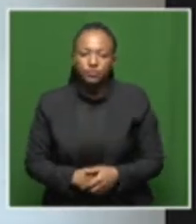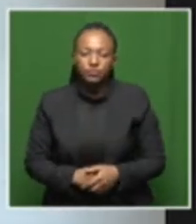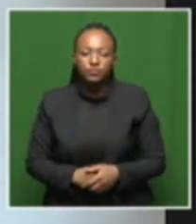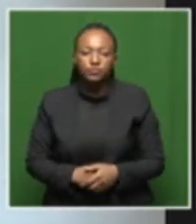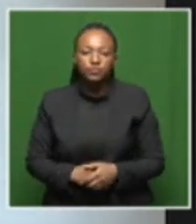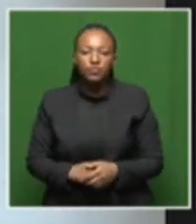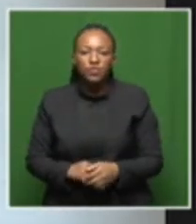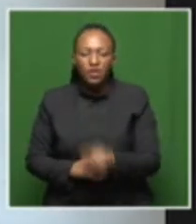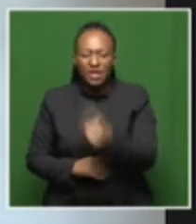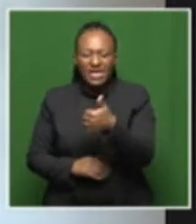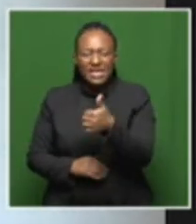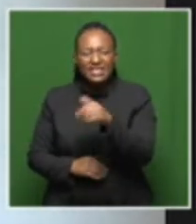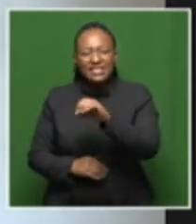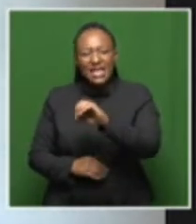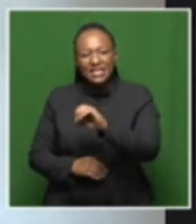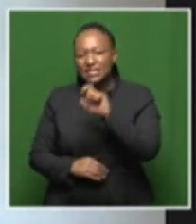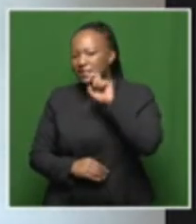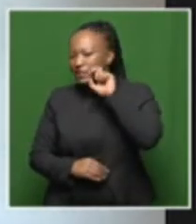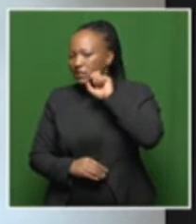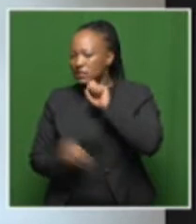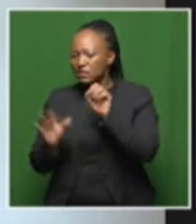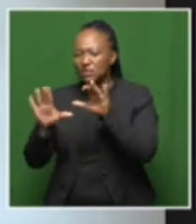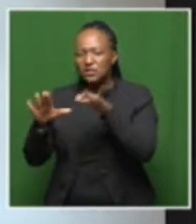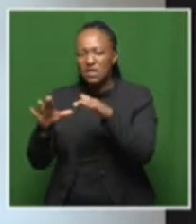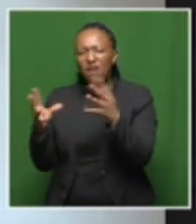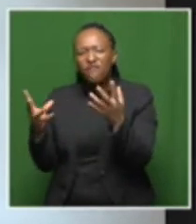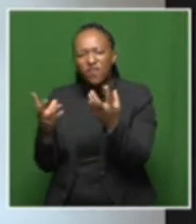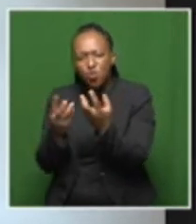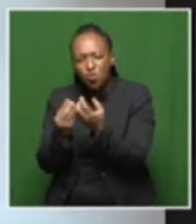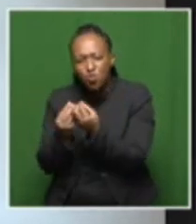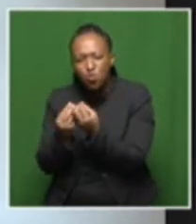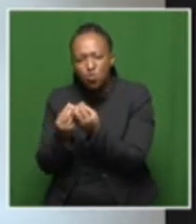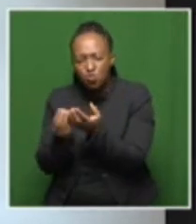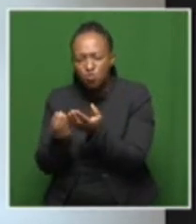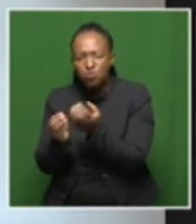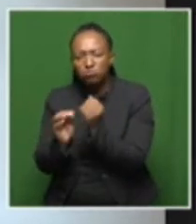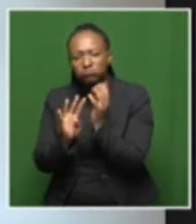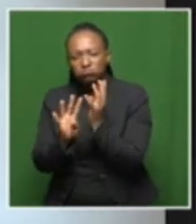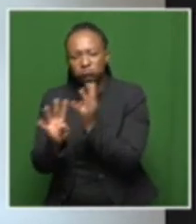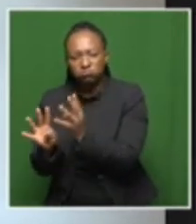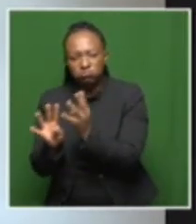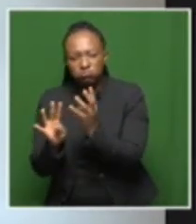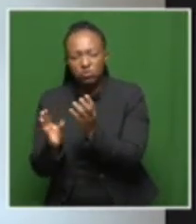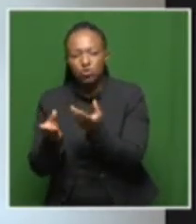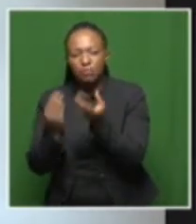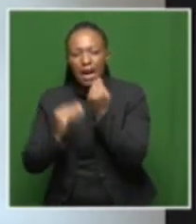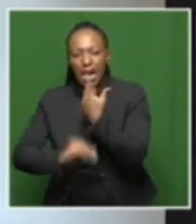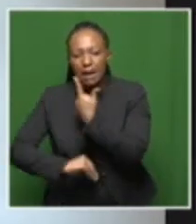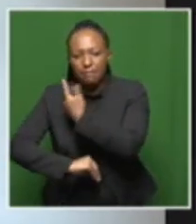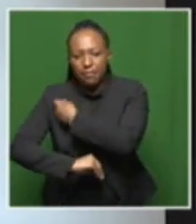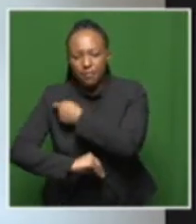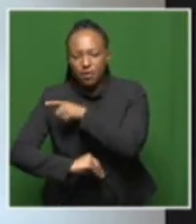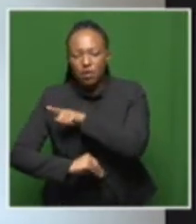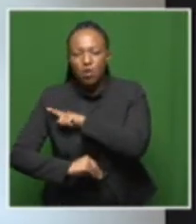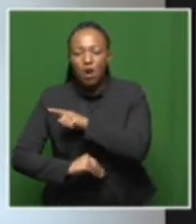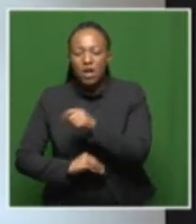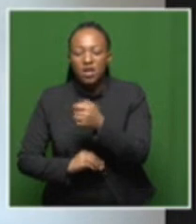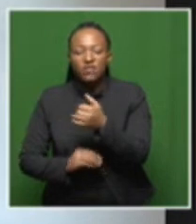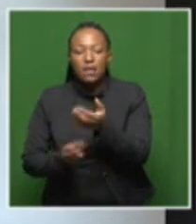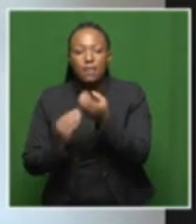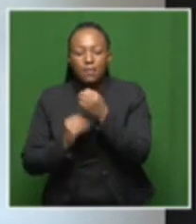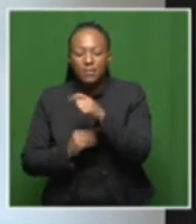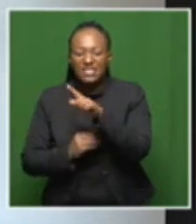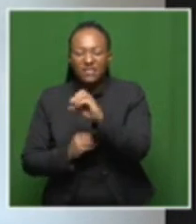turnout of 60 plus. So what we see in most countries is that any vaccination program that reaches more than 70% of